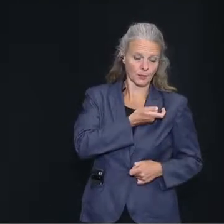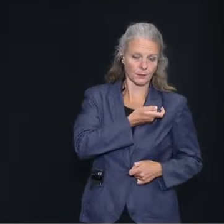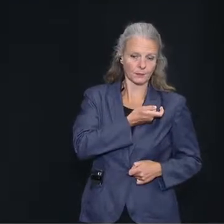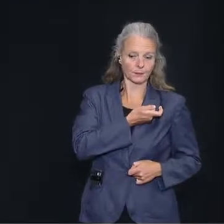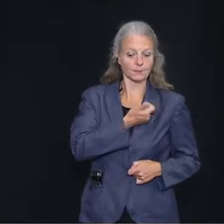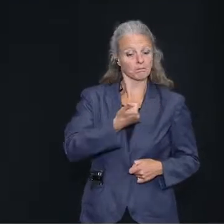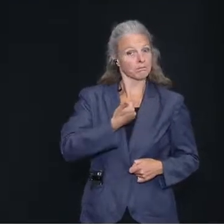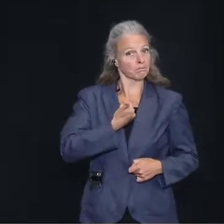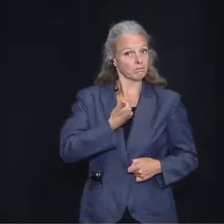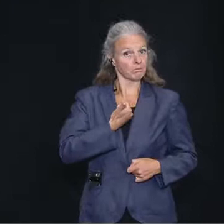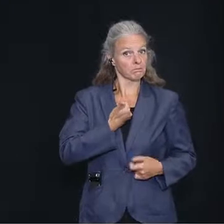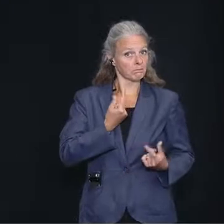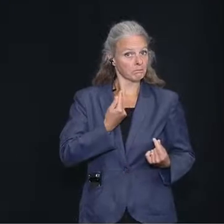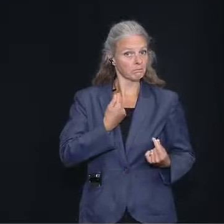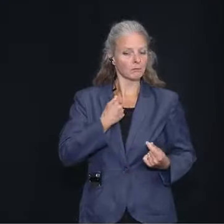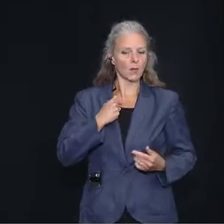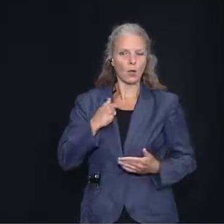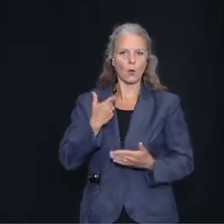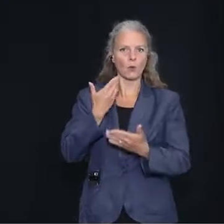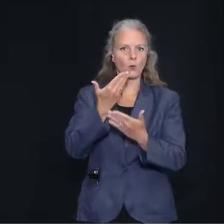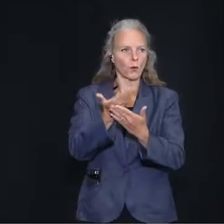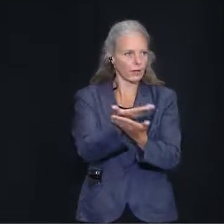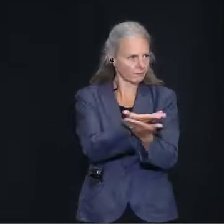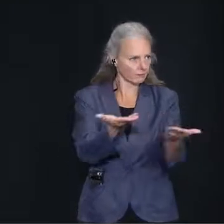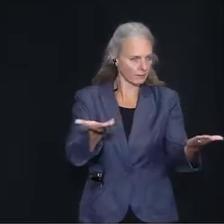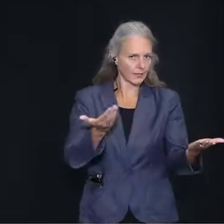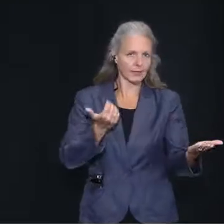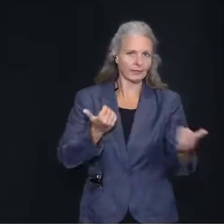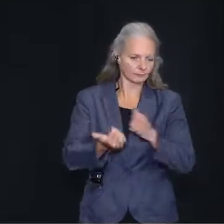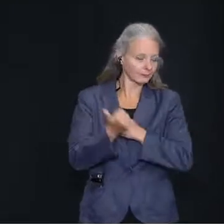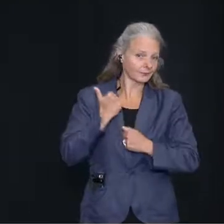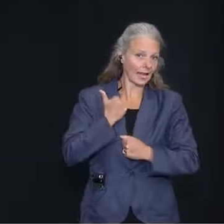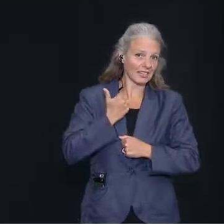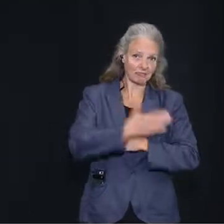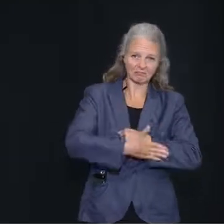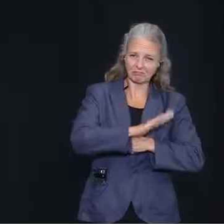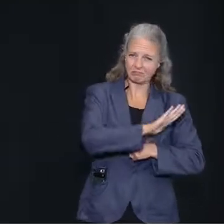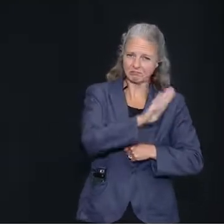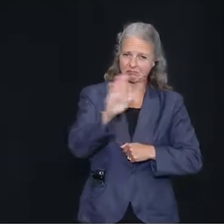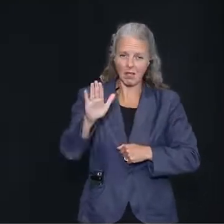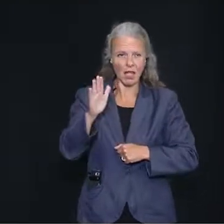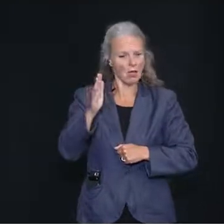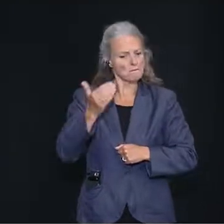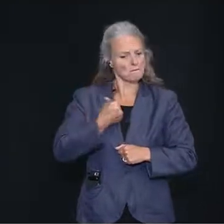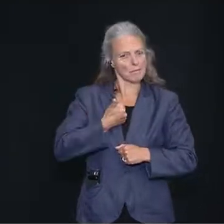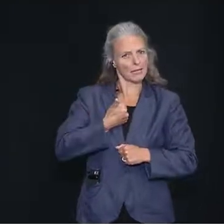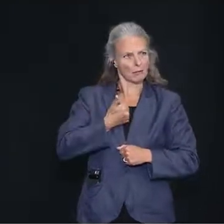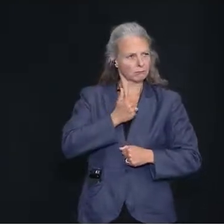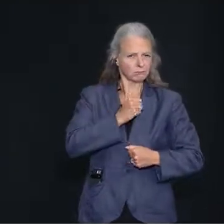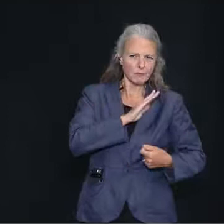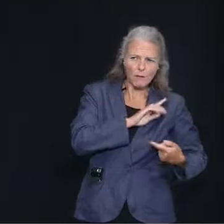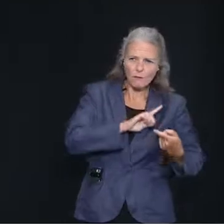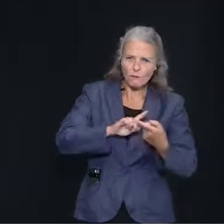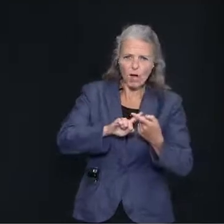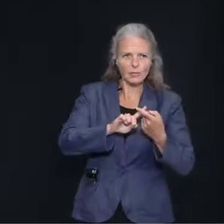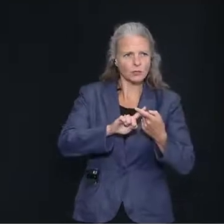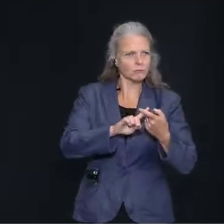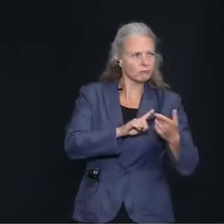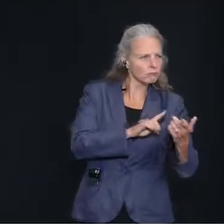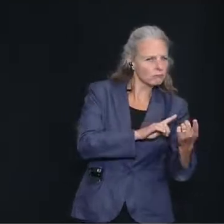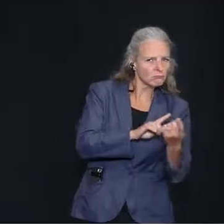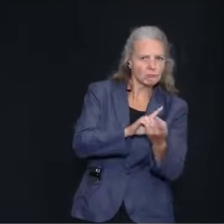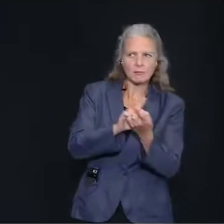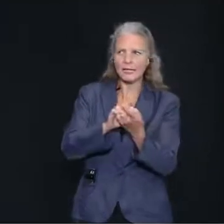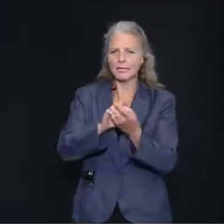I have come to Canada as a friend in order to meet you and to see, hear,